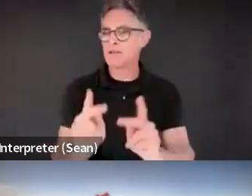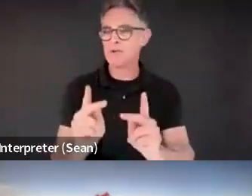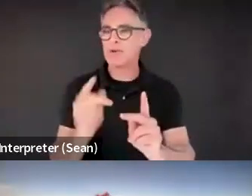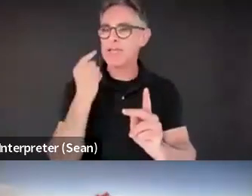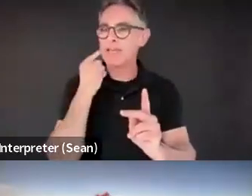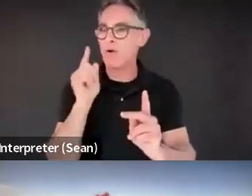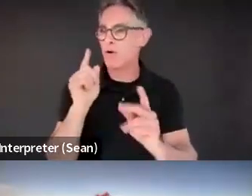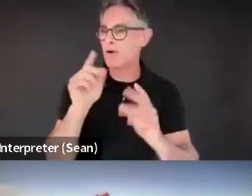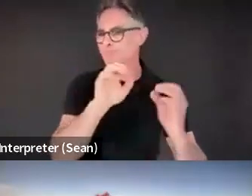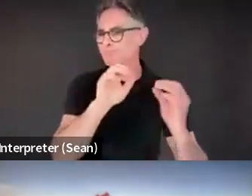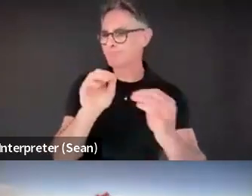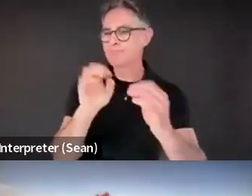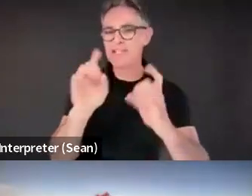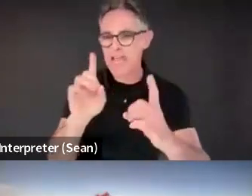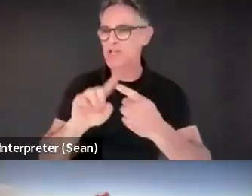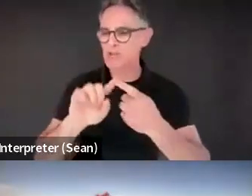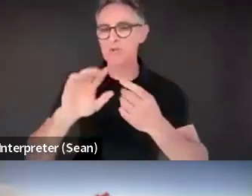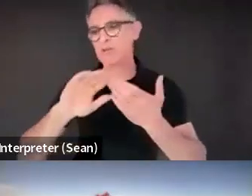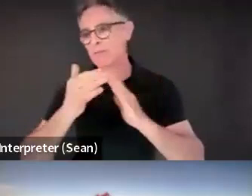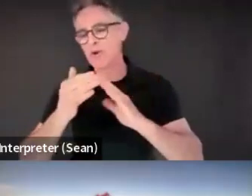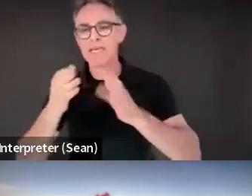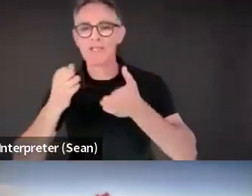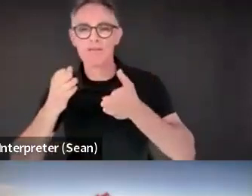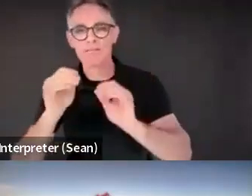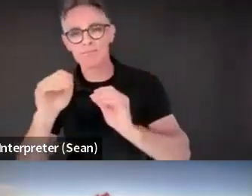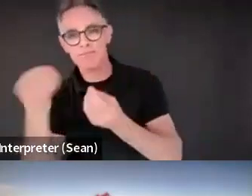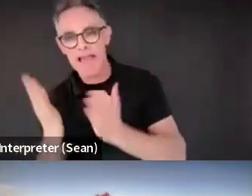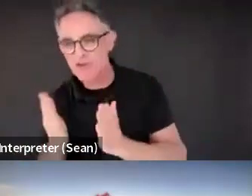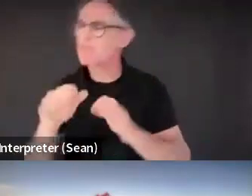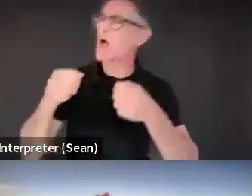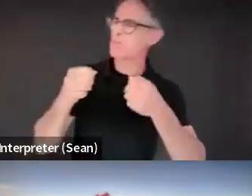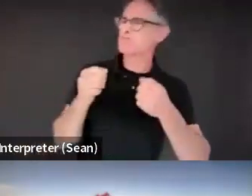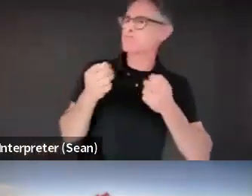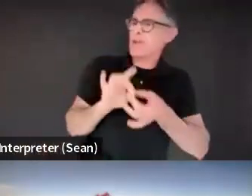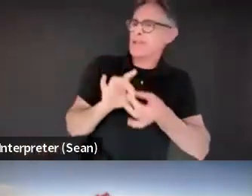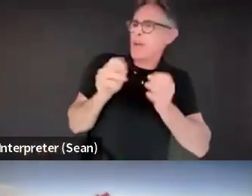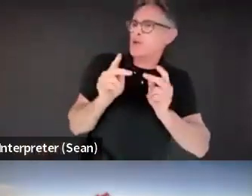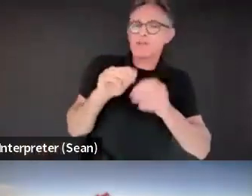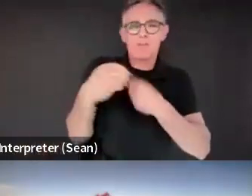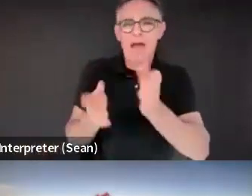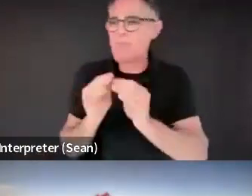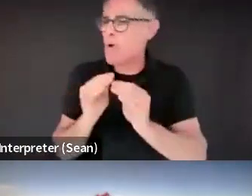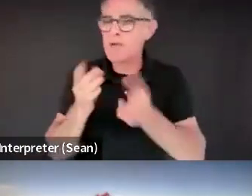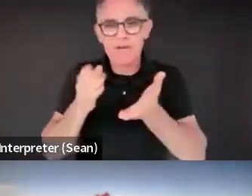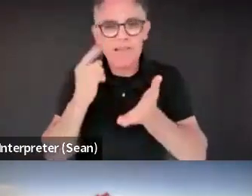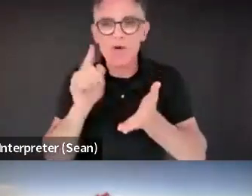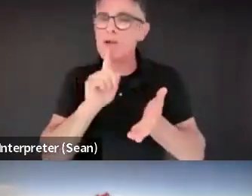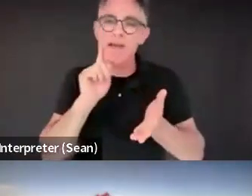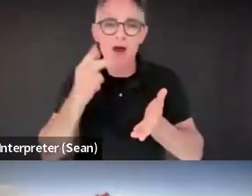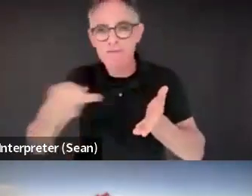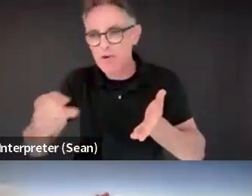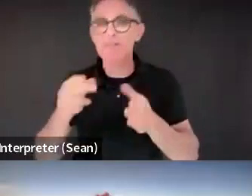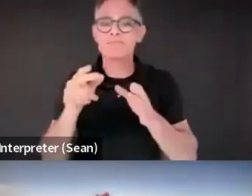education to our community of service providers about the opportunities to provide further services for the deaf and hard of hearing